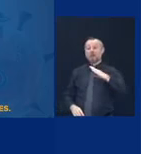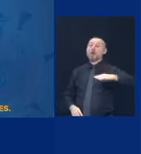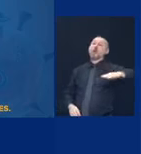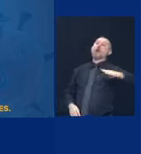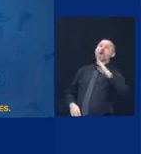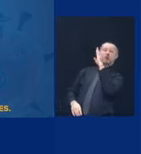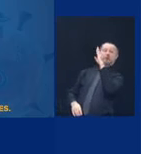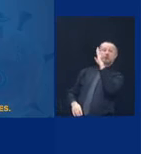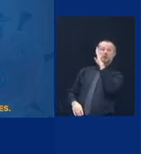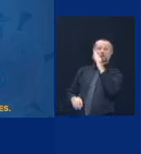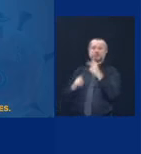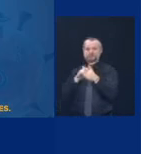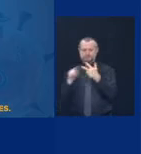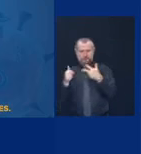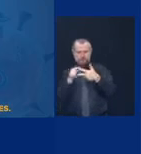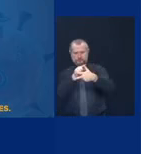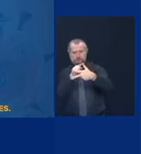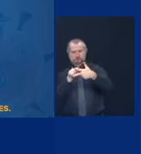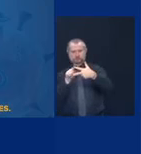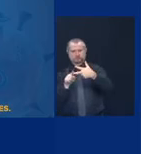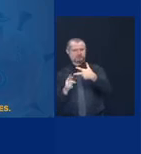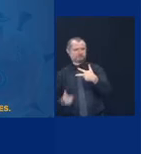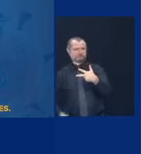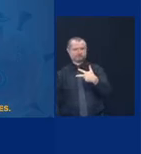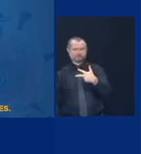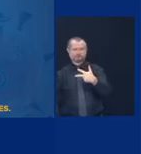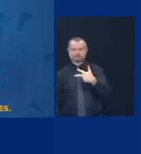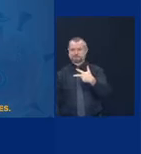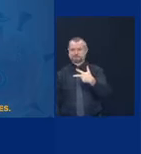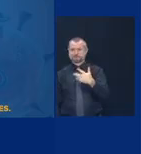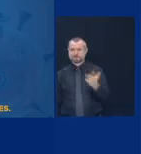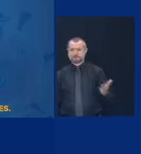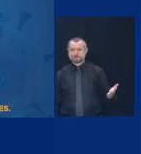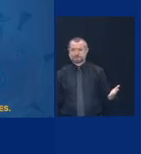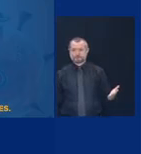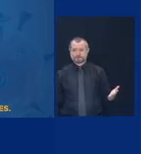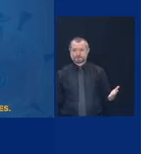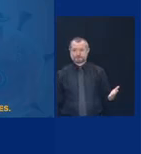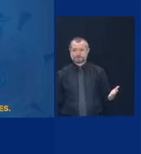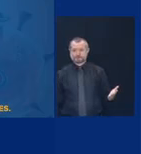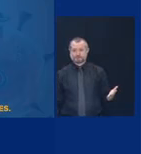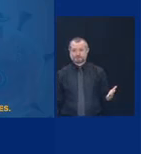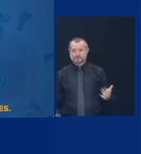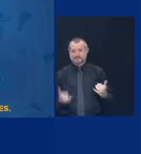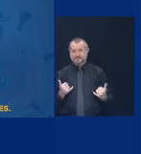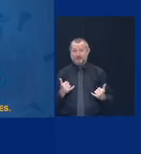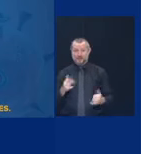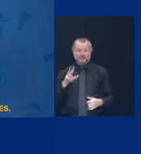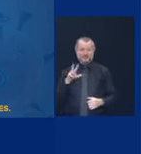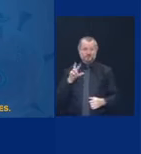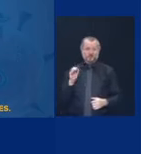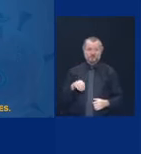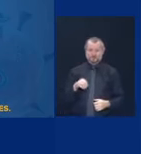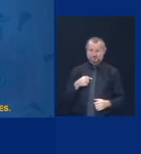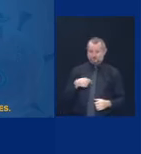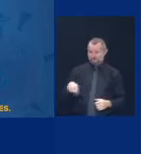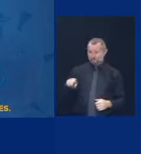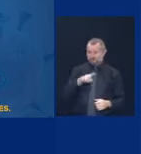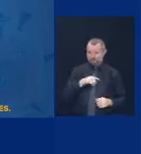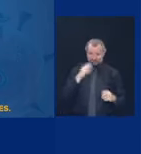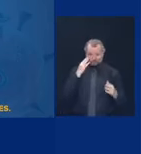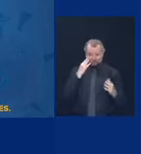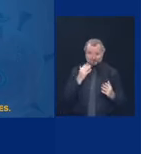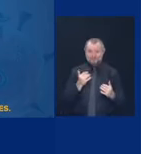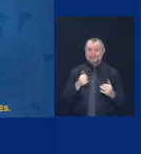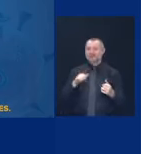whole scale changes. You know, we're now down there as the fourth state at 3. You see those other states, 20,